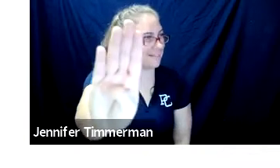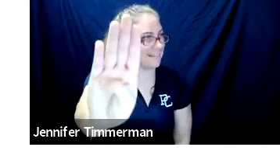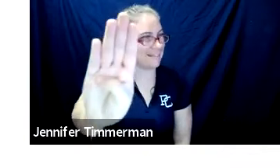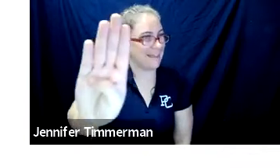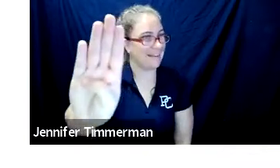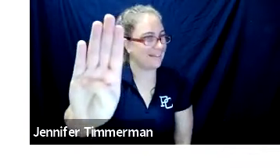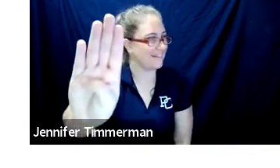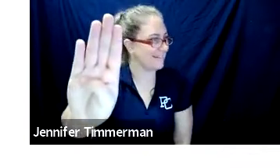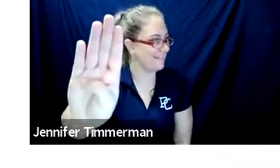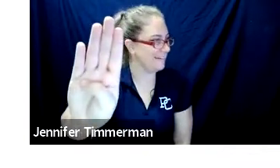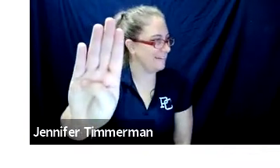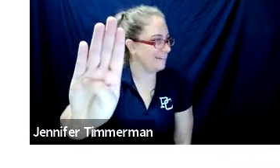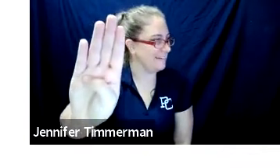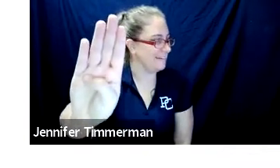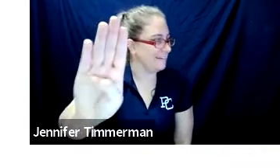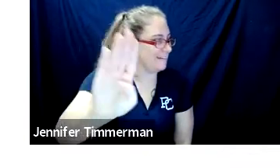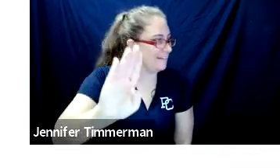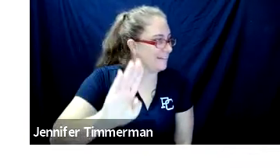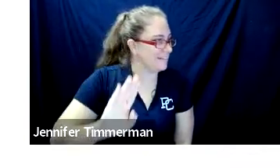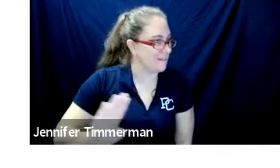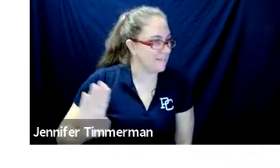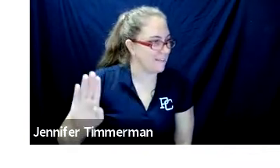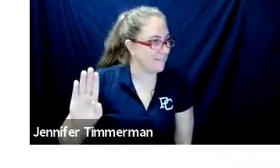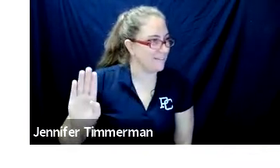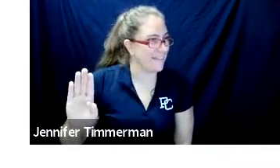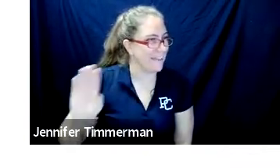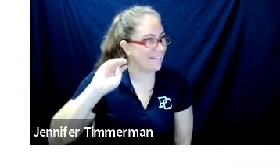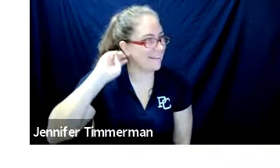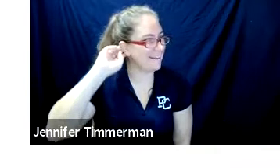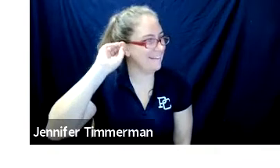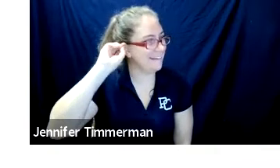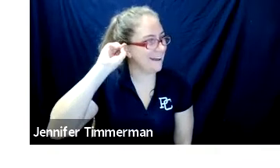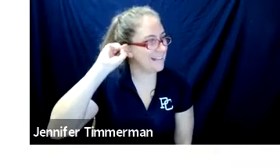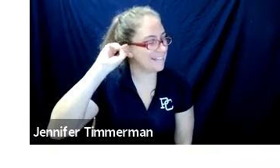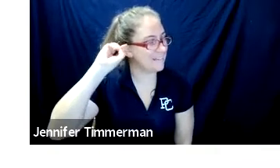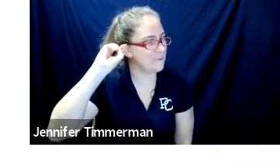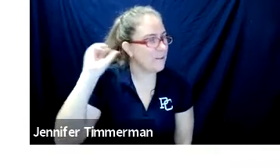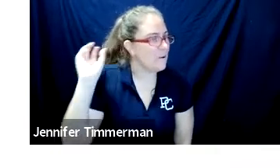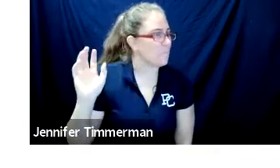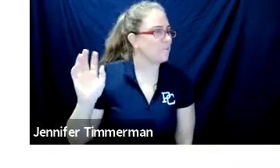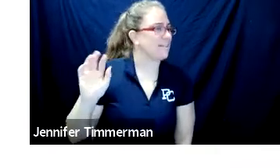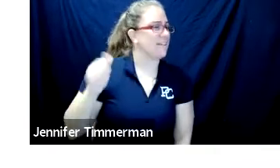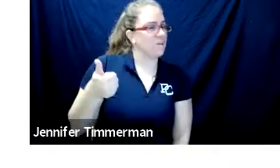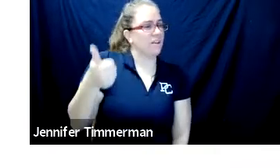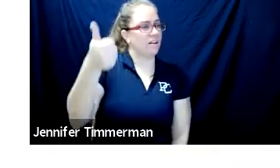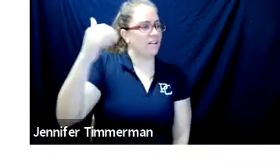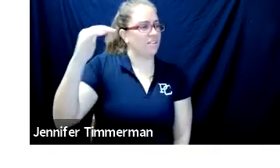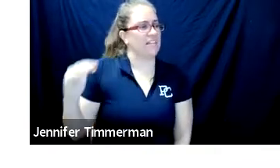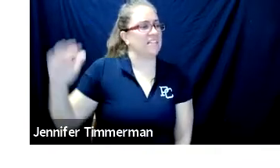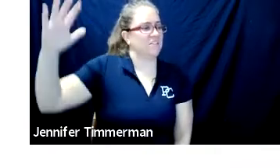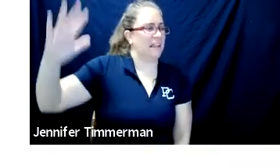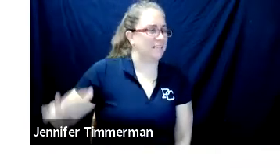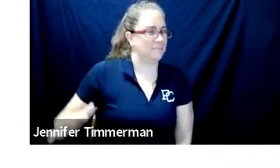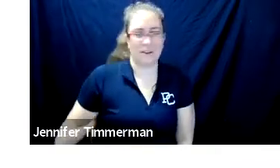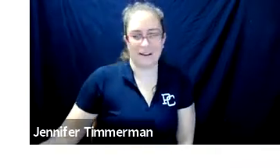Just like that. Good, good. Good job, David. You're getting it. Awesome. Bruce, I think you're there. I just